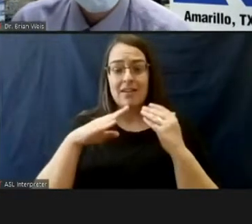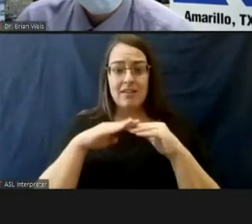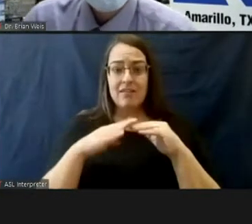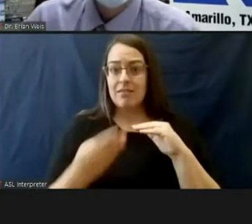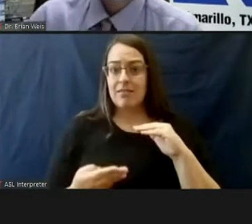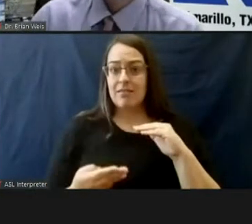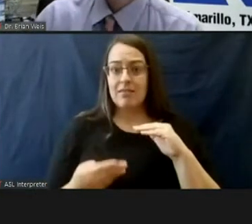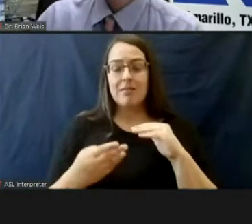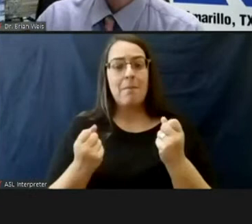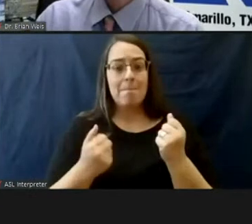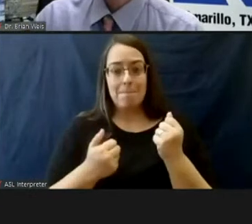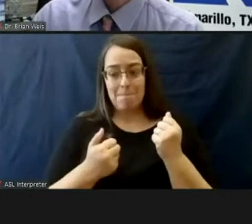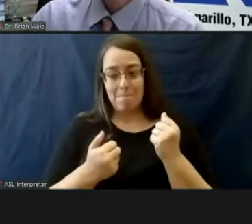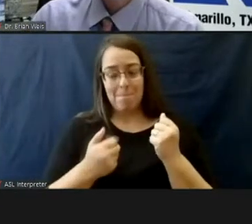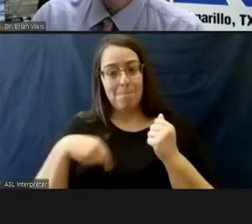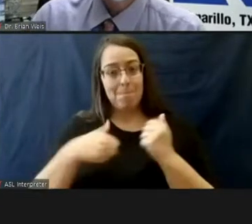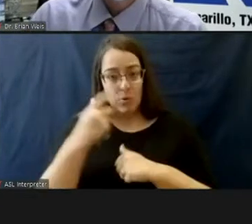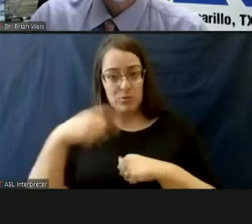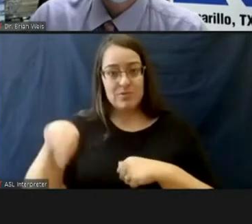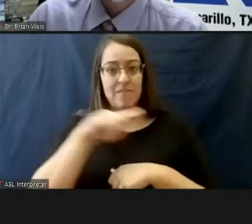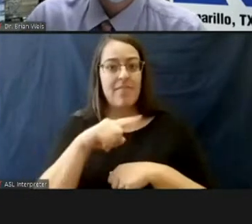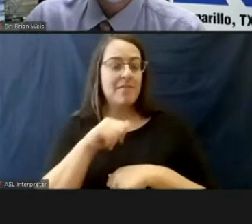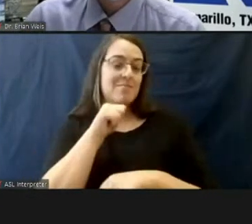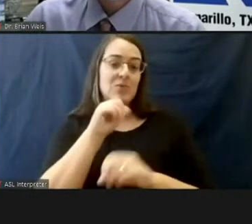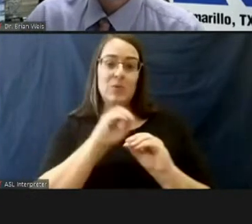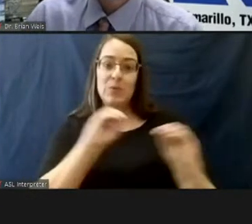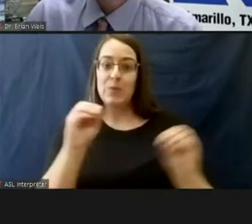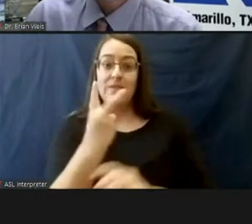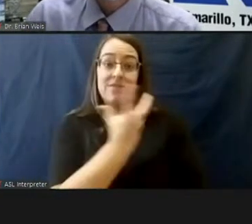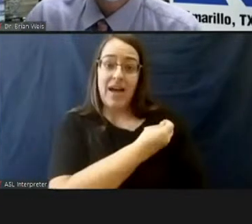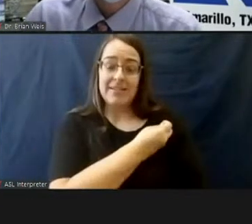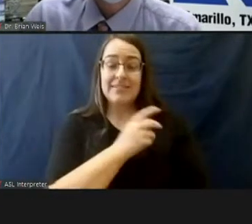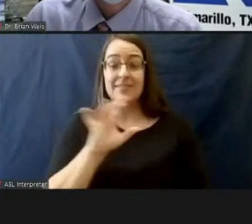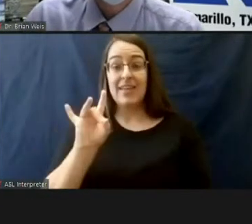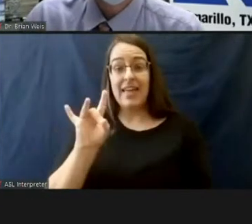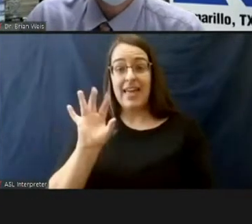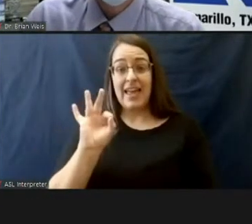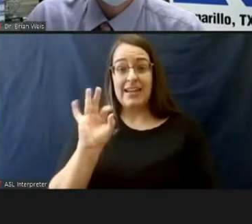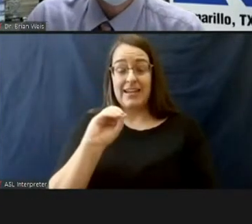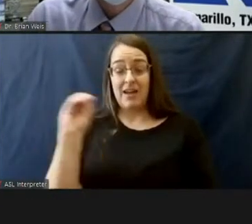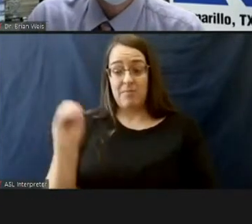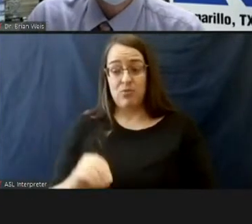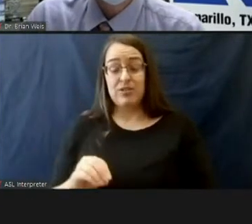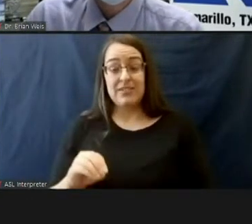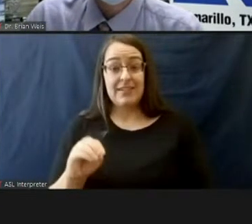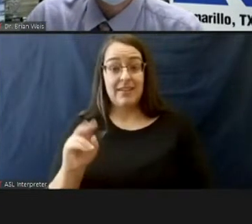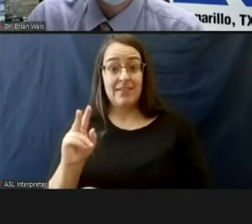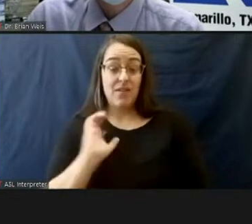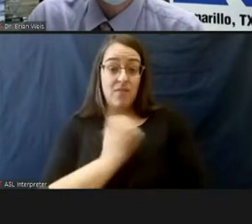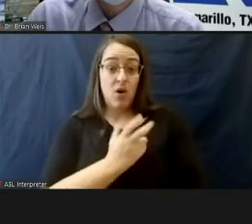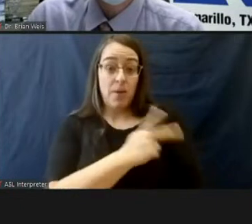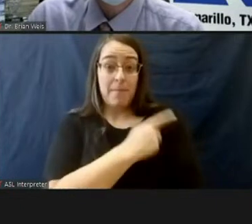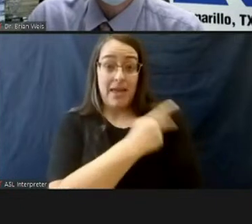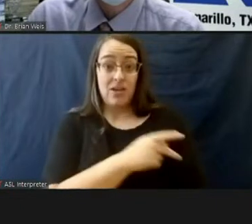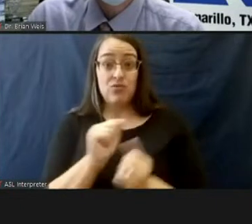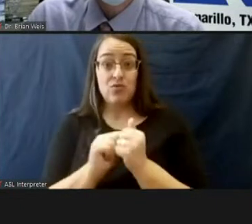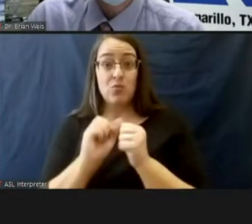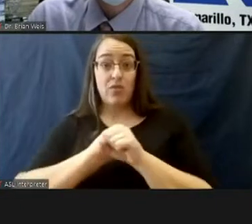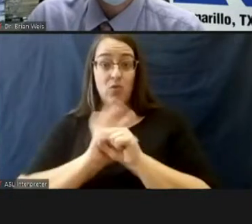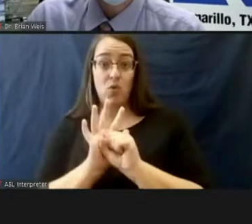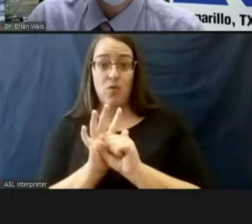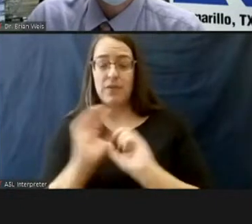vaccinated. So as of our tallies yesterday, 89% of the patients we have admitted with COVID-19 now are